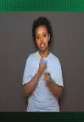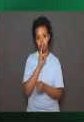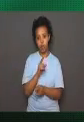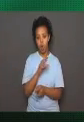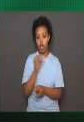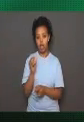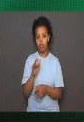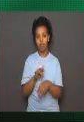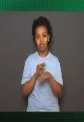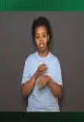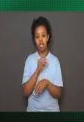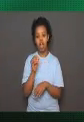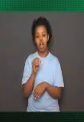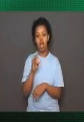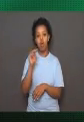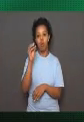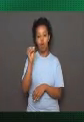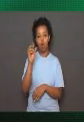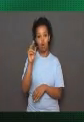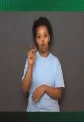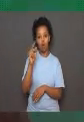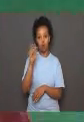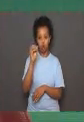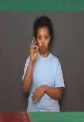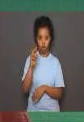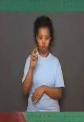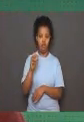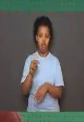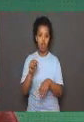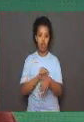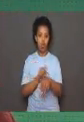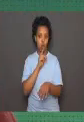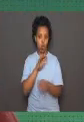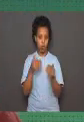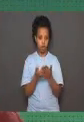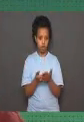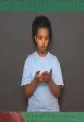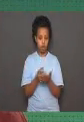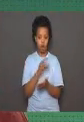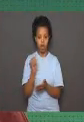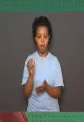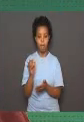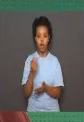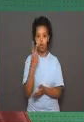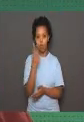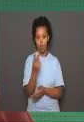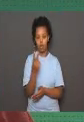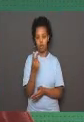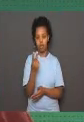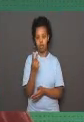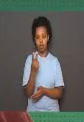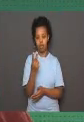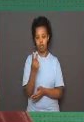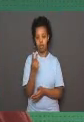contain sensory and motor neurons. We can also divide our nervous system